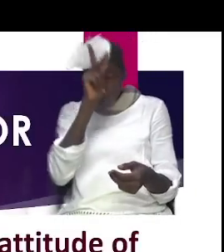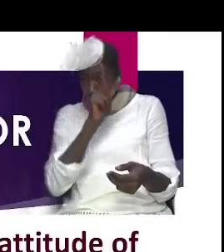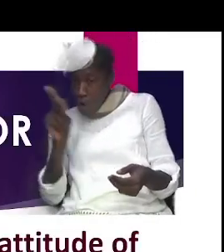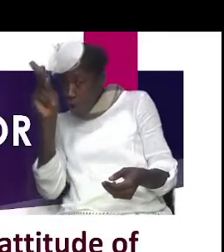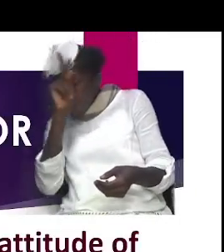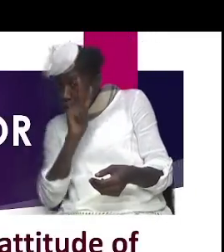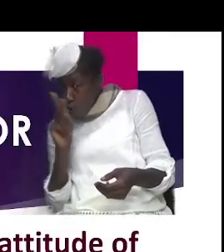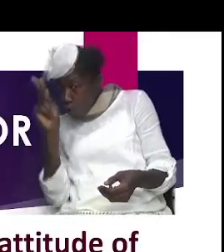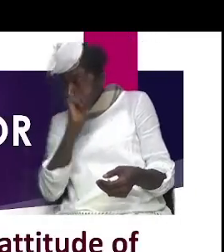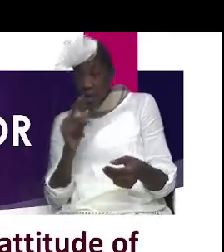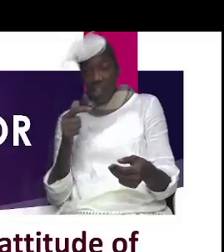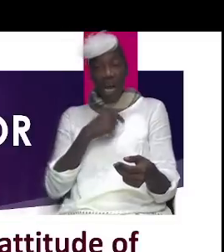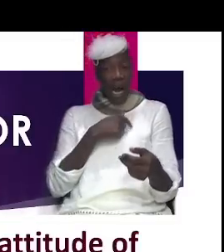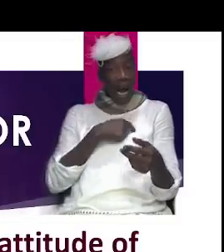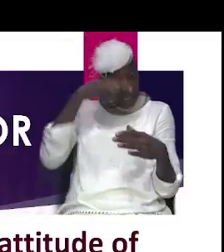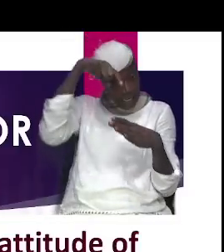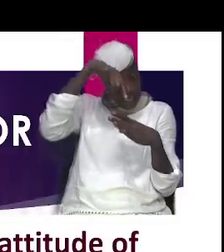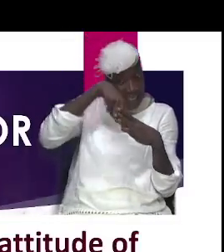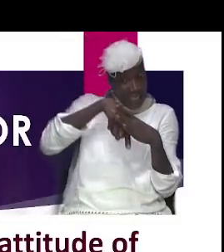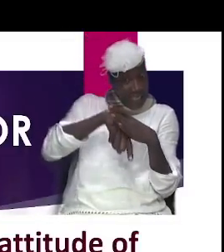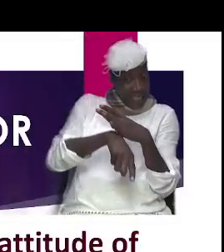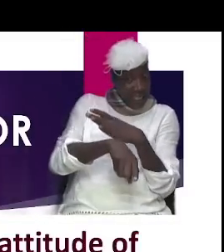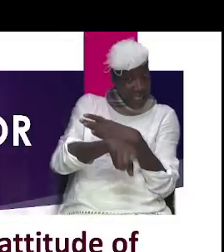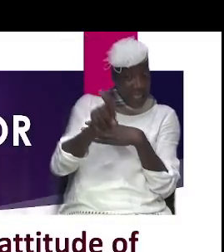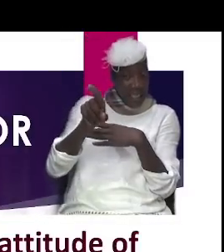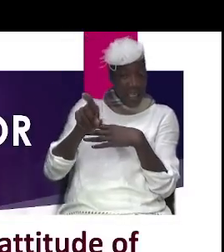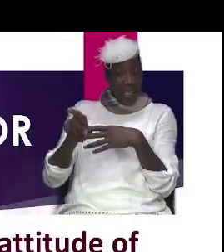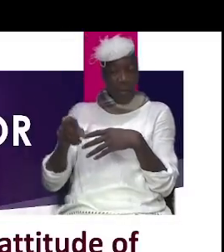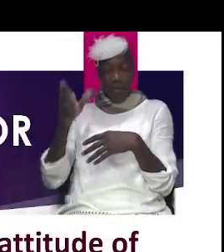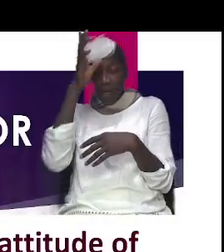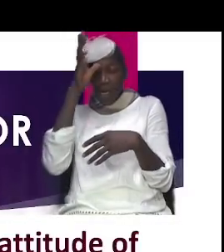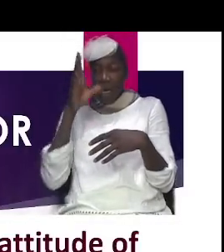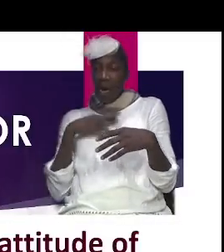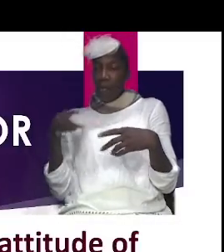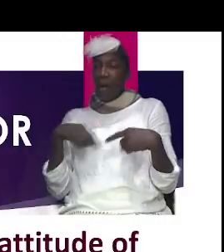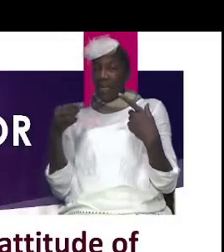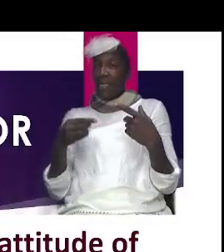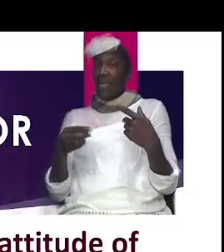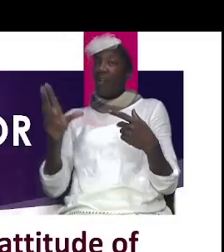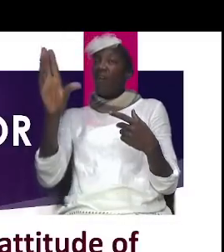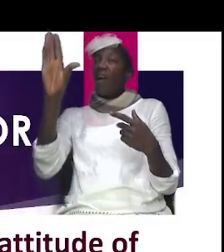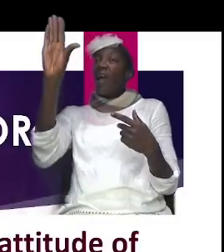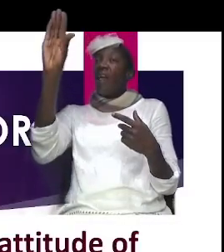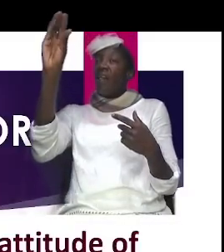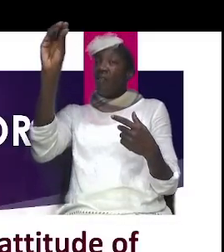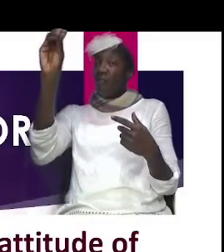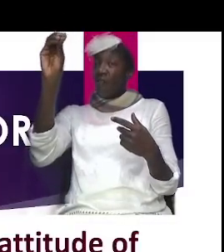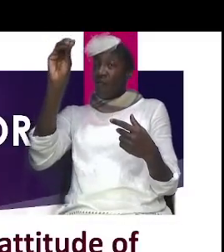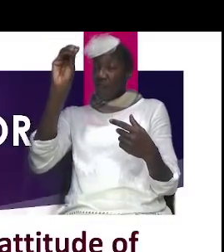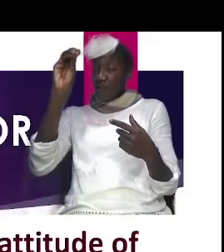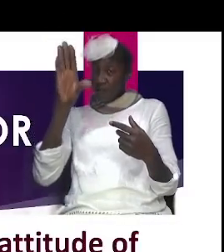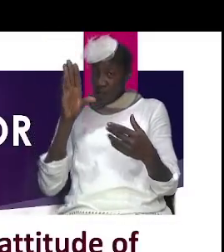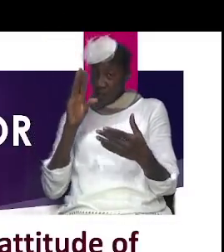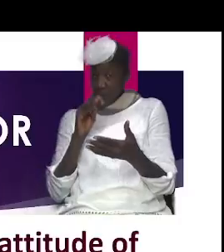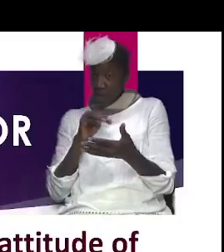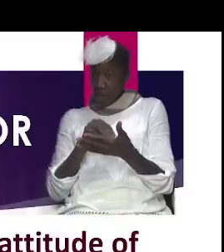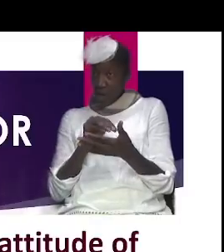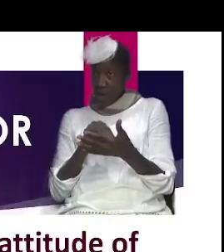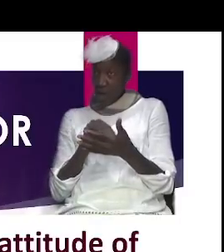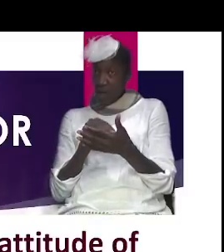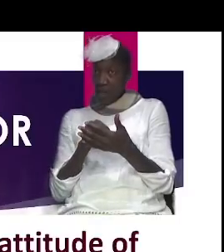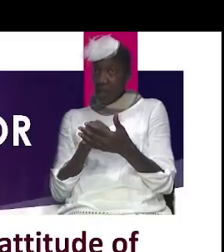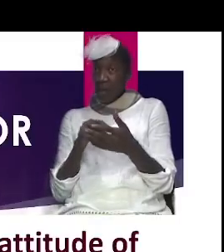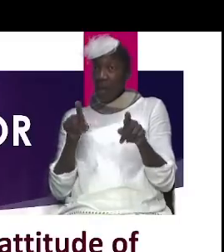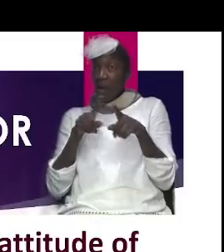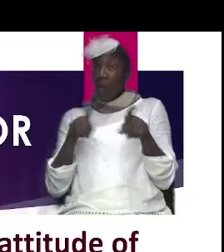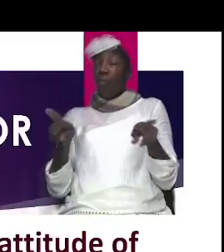part and the inside God is looking at. And a man can give a $50 in the offering plate and it's really $50,000